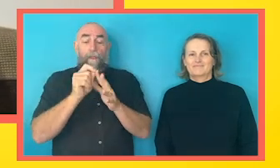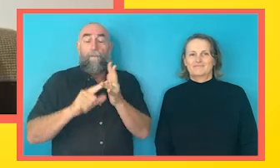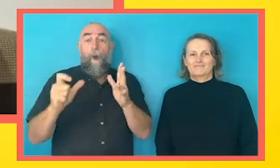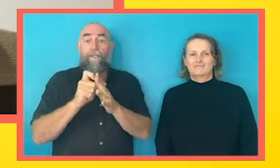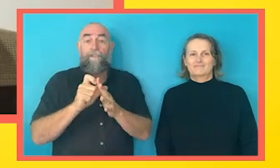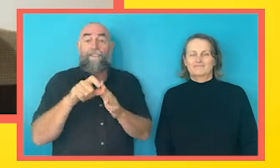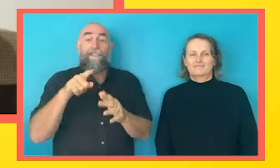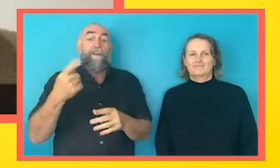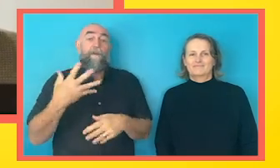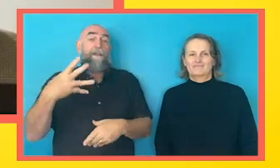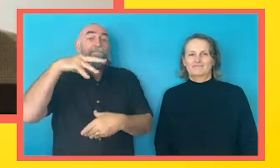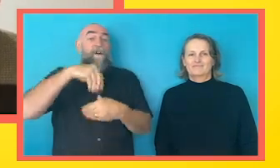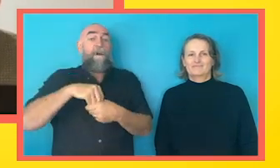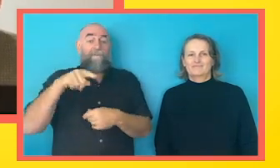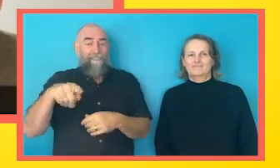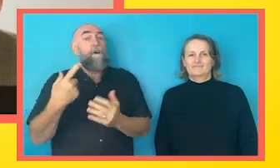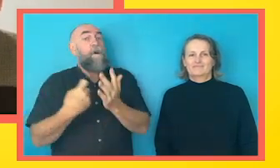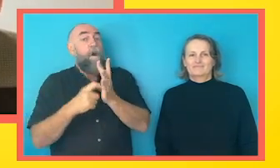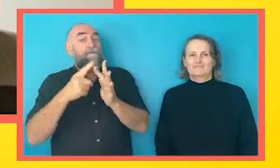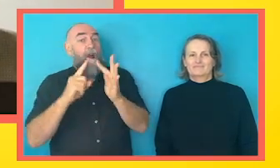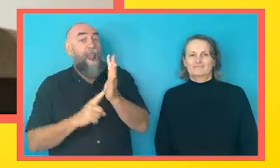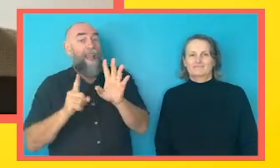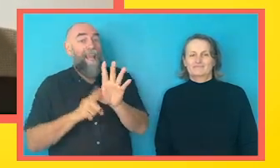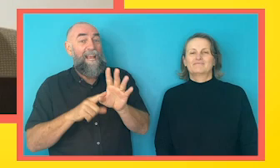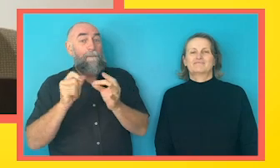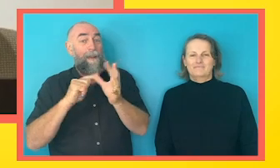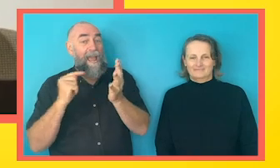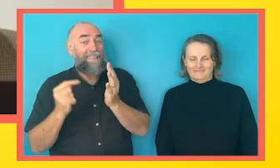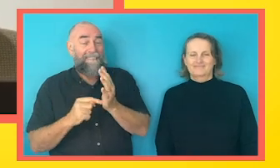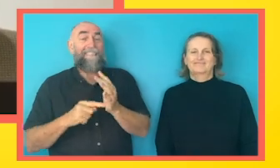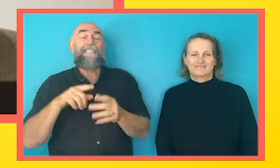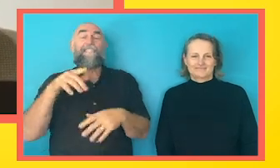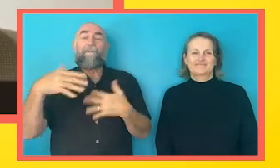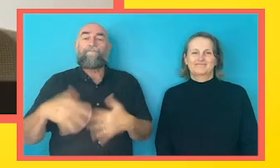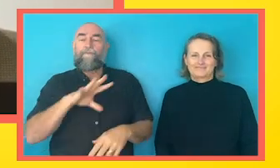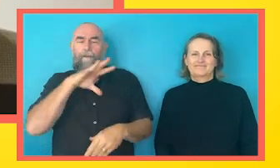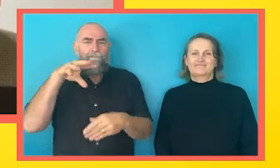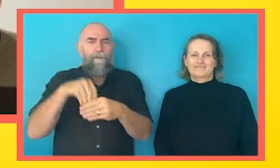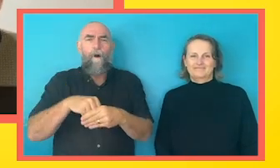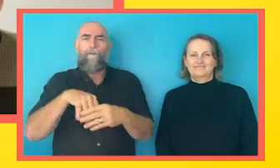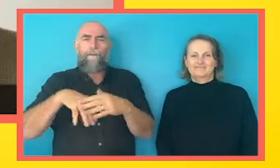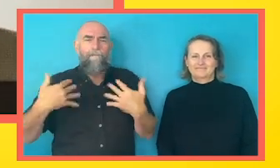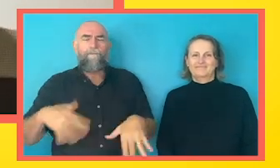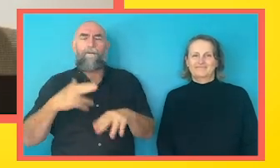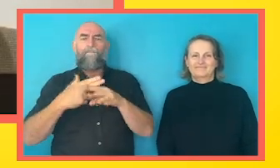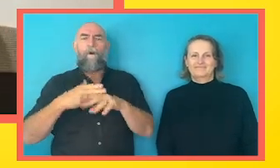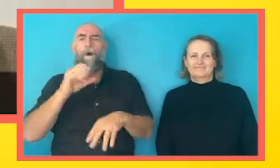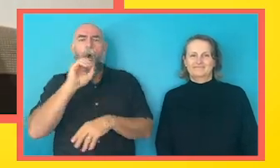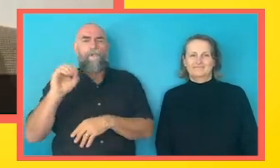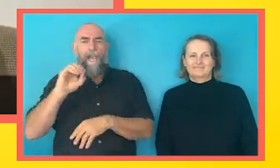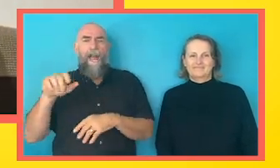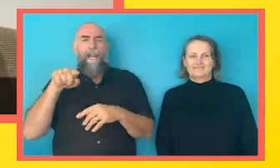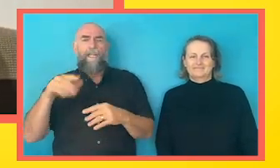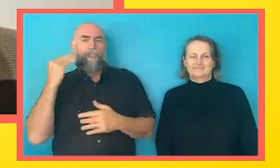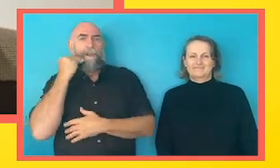Riley Batt. They went down to Japan 55-44 in the gold medal match at the Asia Oceania Championships.